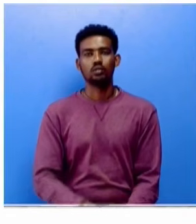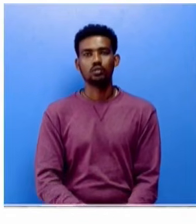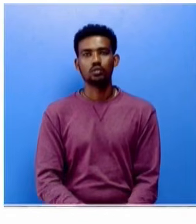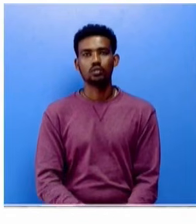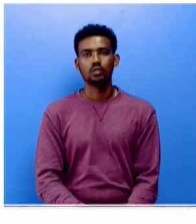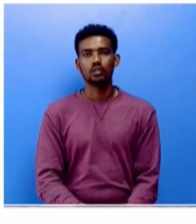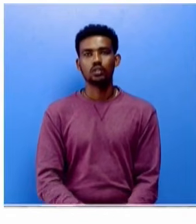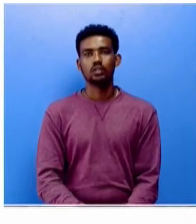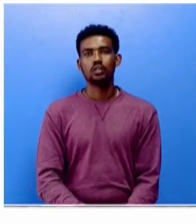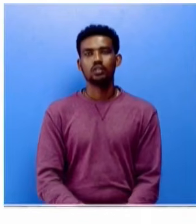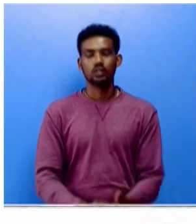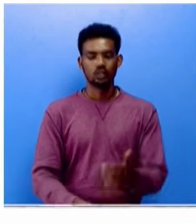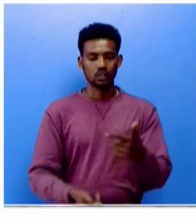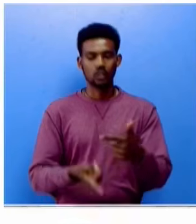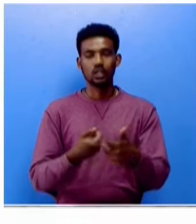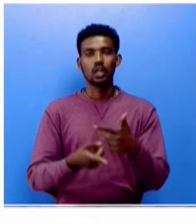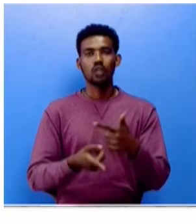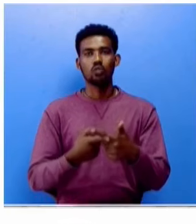the second one,